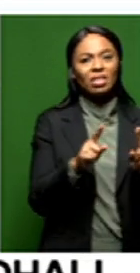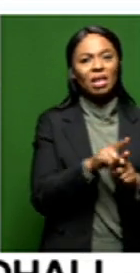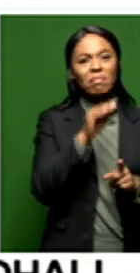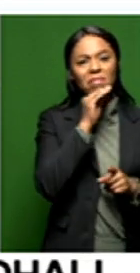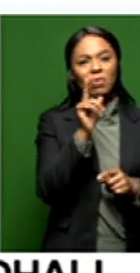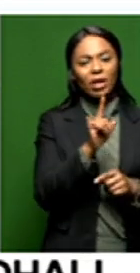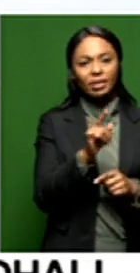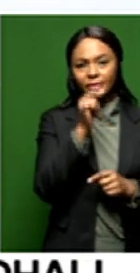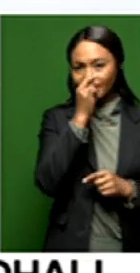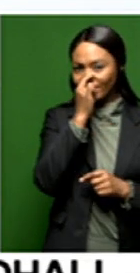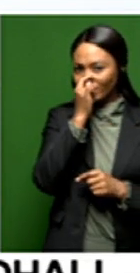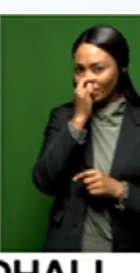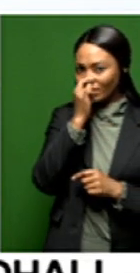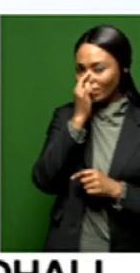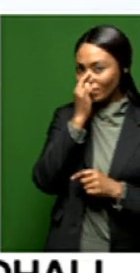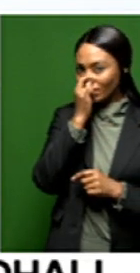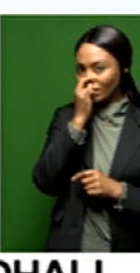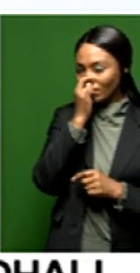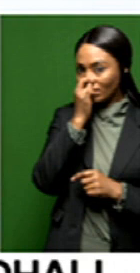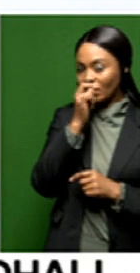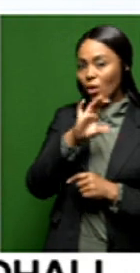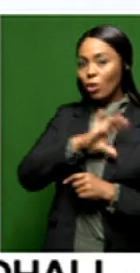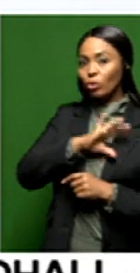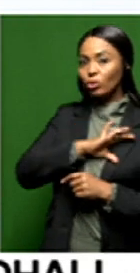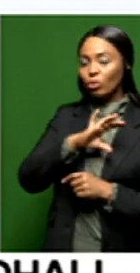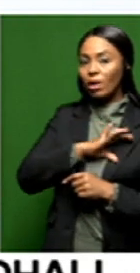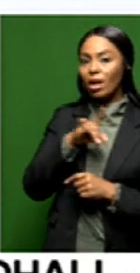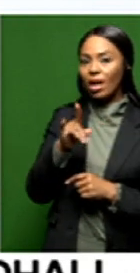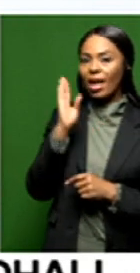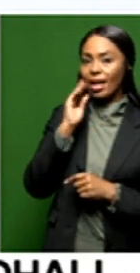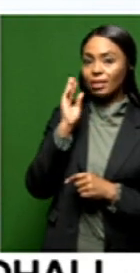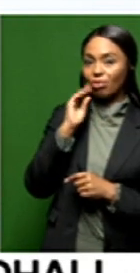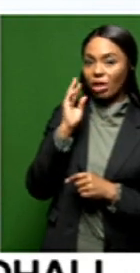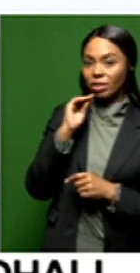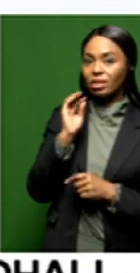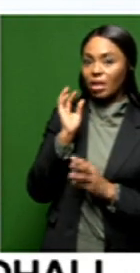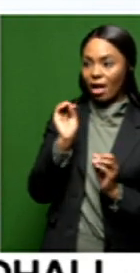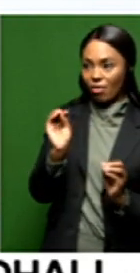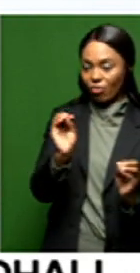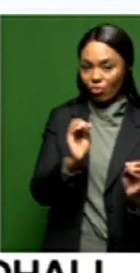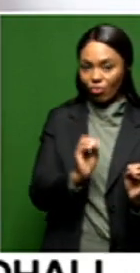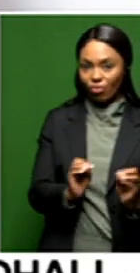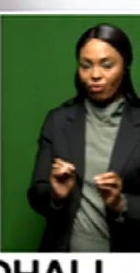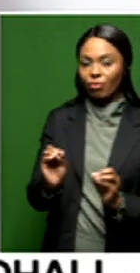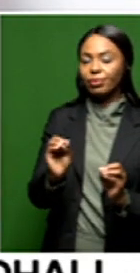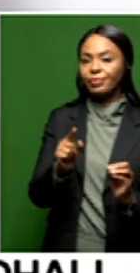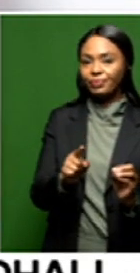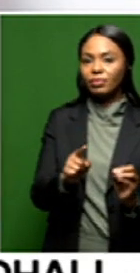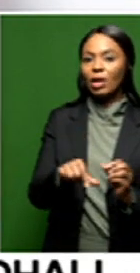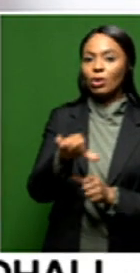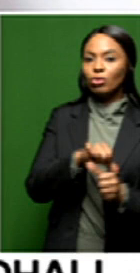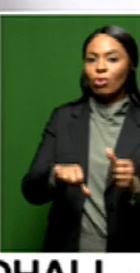Well, consumers are obviously becoming far more experiential. They've been drawn towards